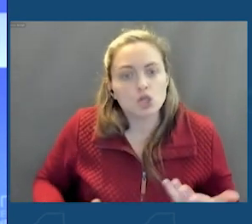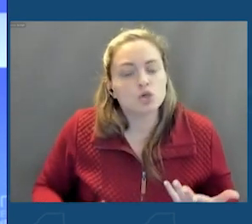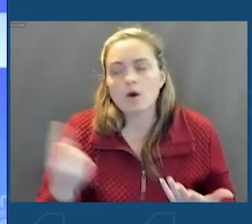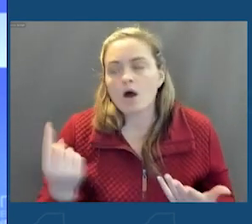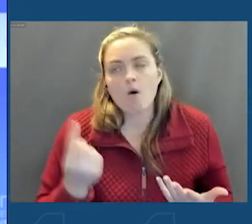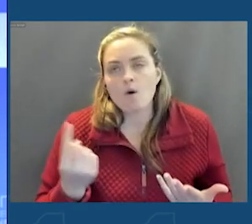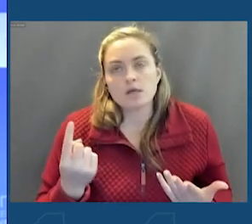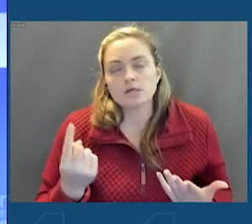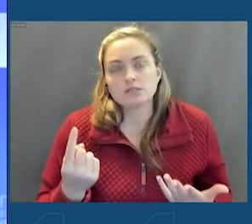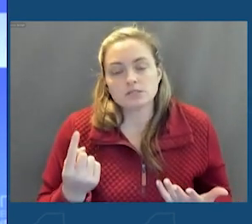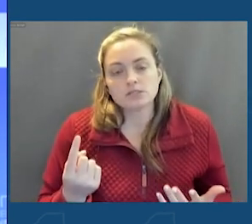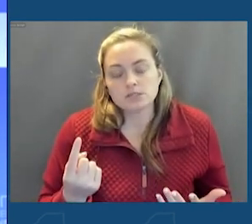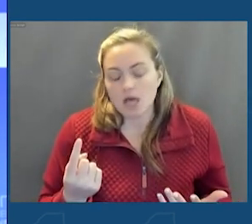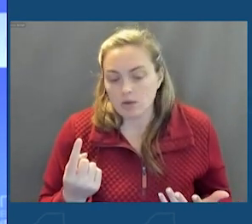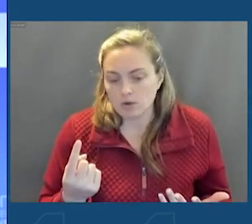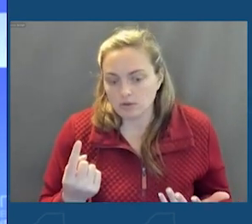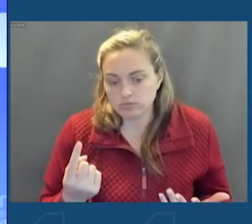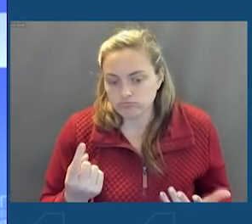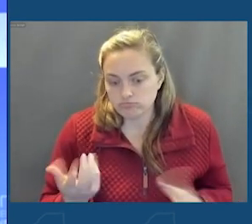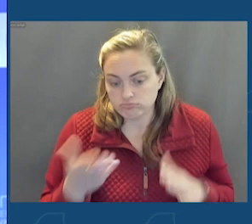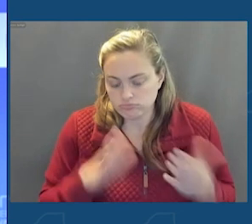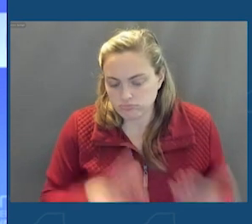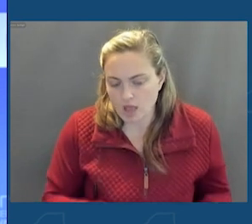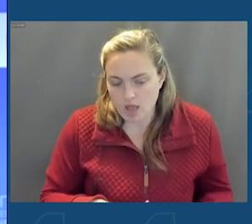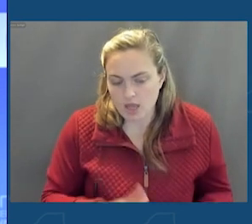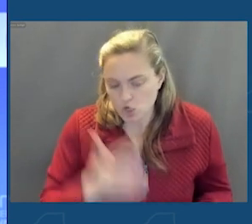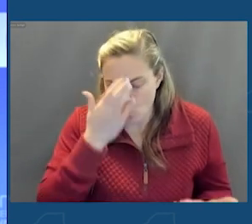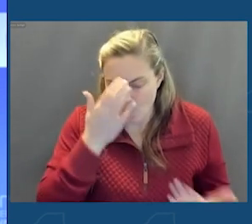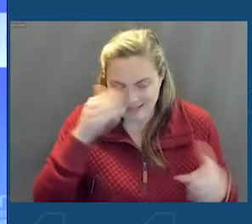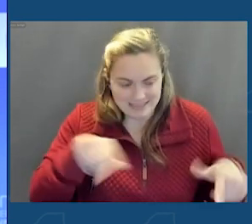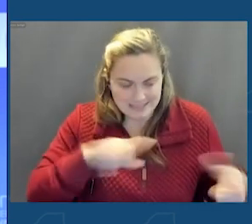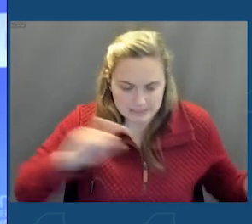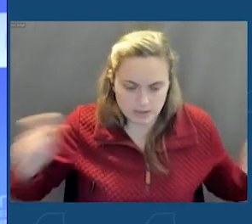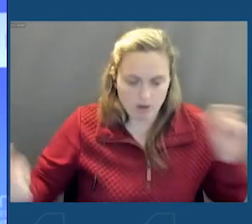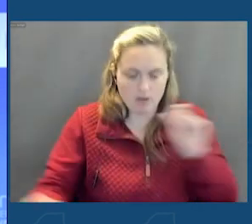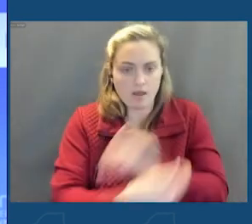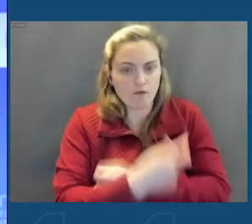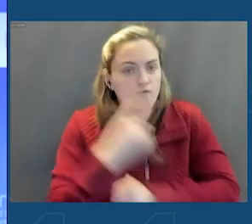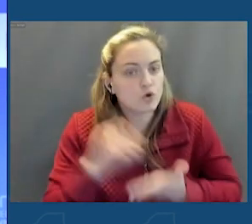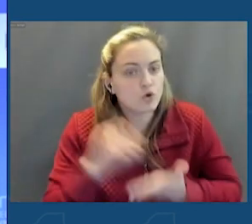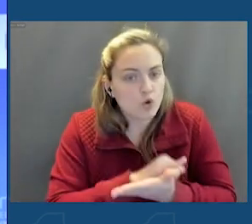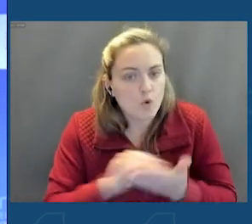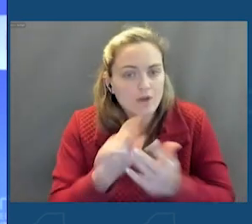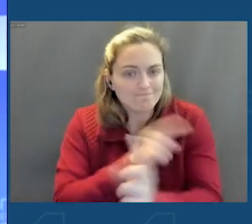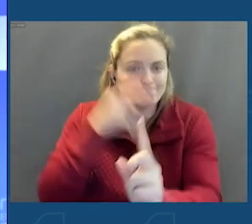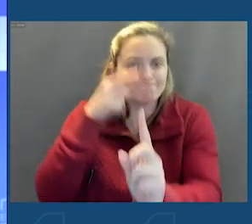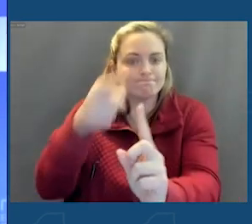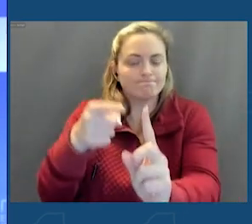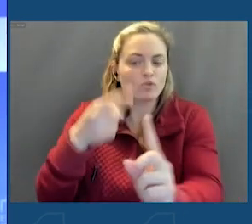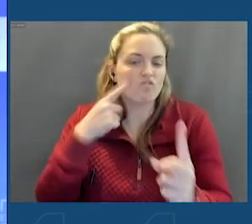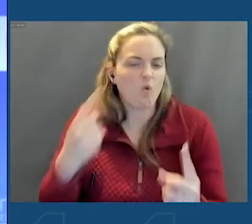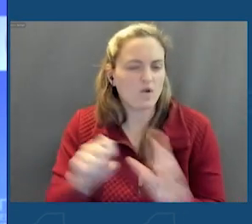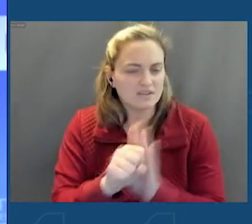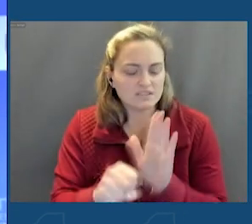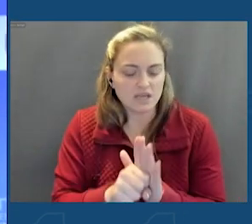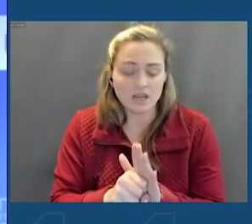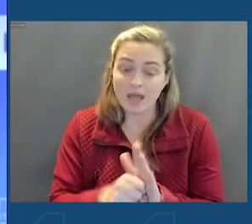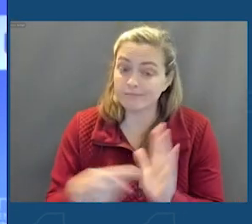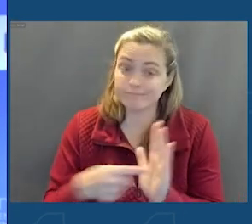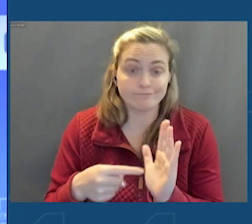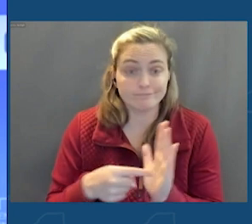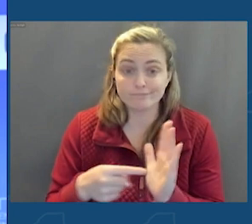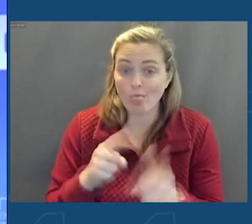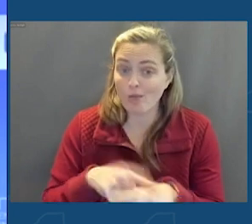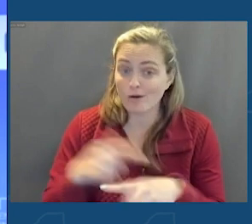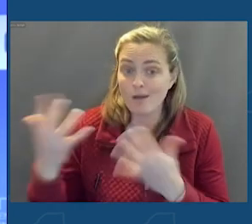So I'll go to my grave knowing that this was a turning point in the trajectory of our state, and it's long overdue. I think